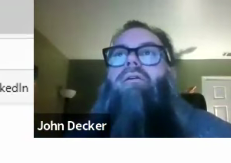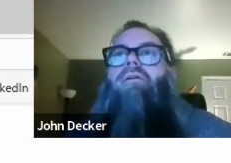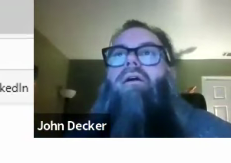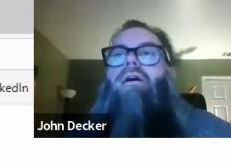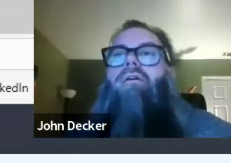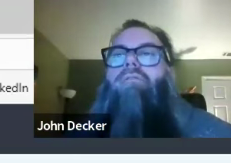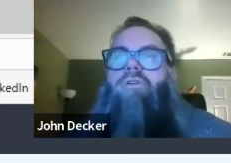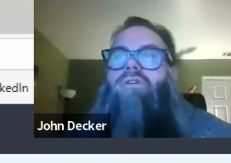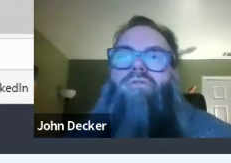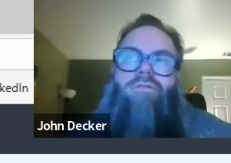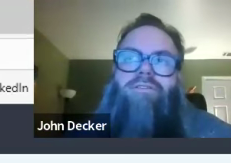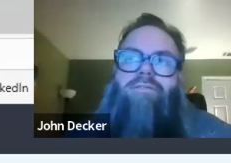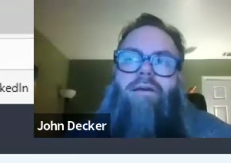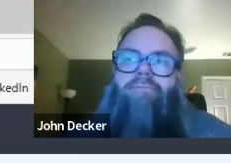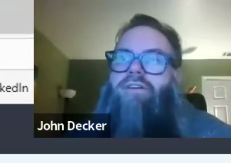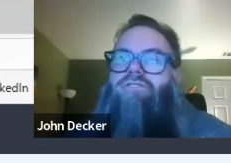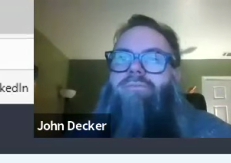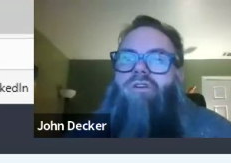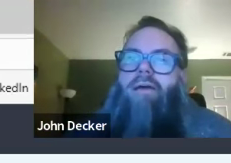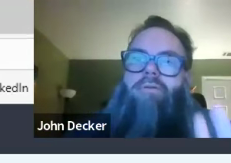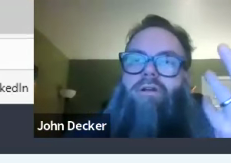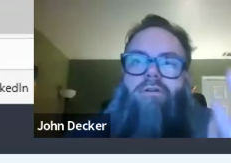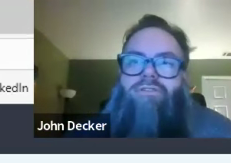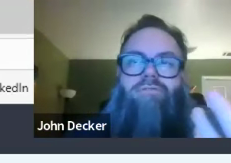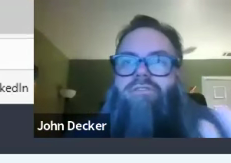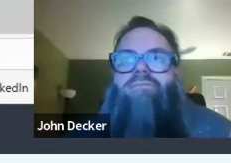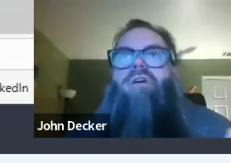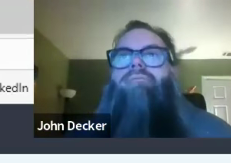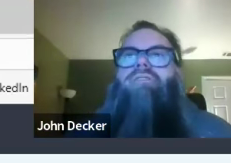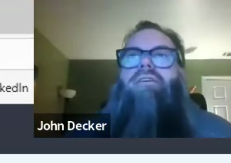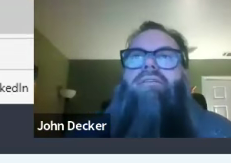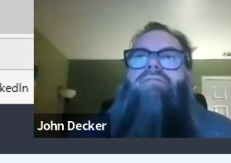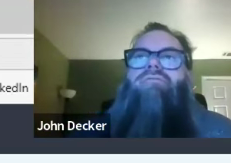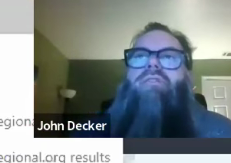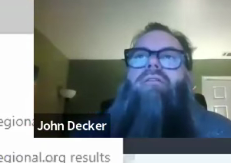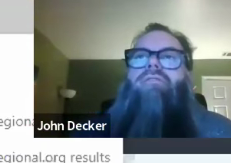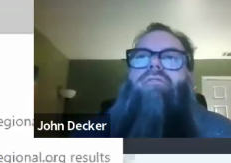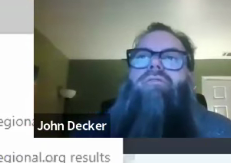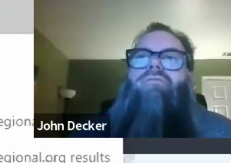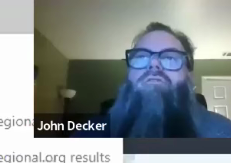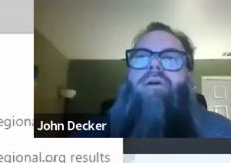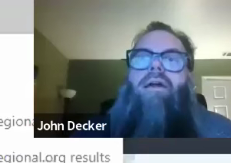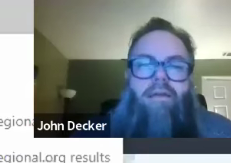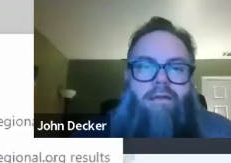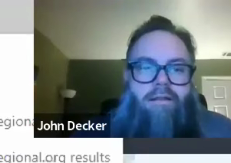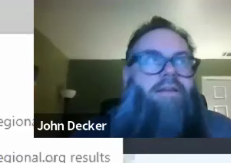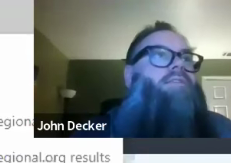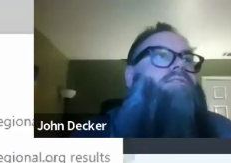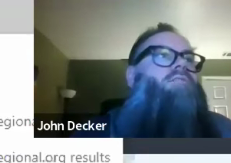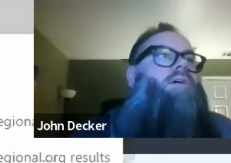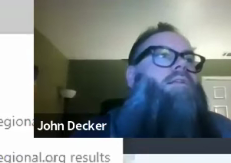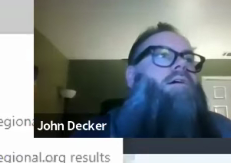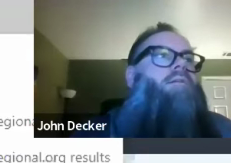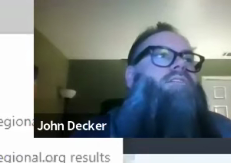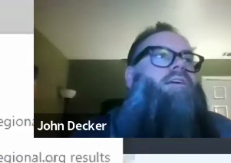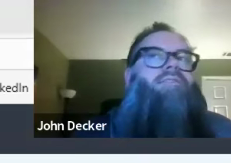today. Very cool. Just if you guys are subscribed, I would encourage you to subscribe to DDS's newsletter, and you can do so by clicking